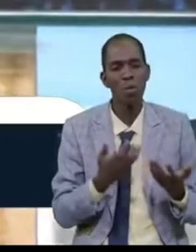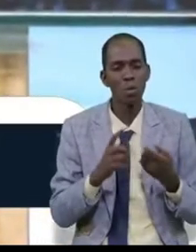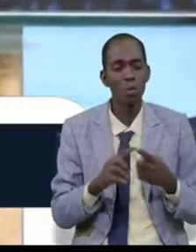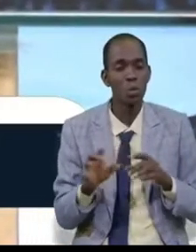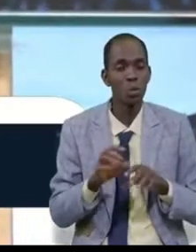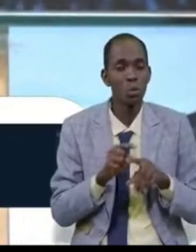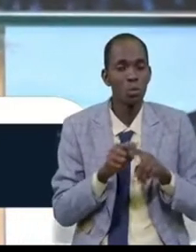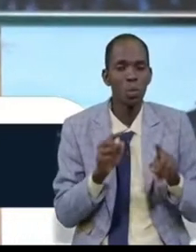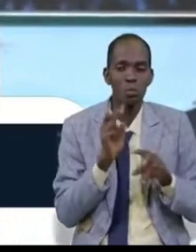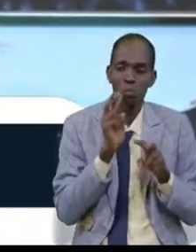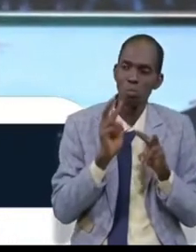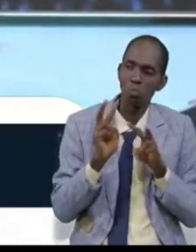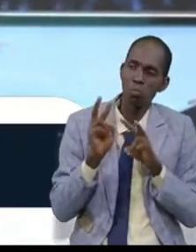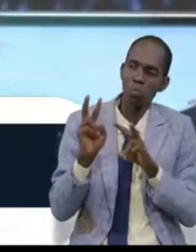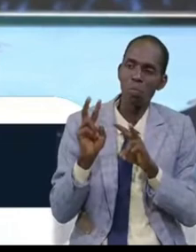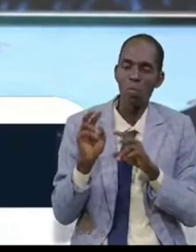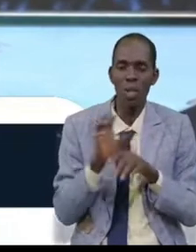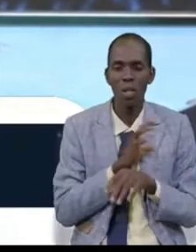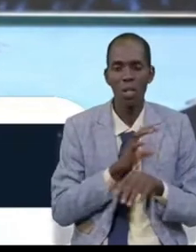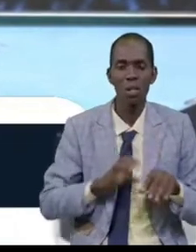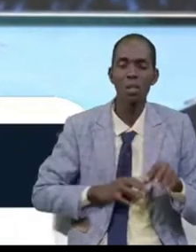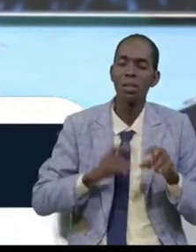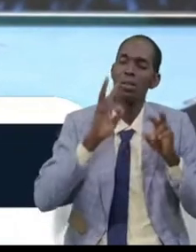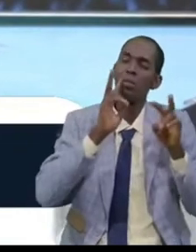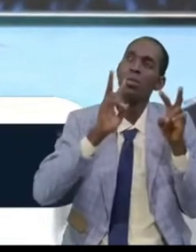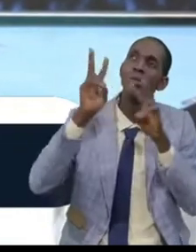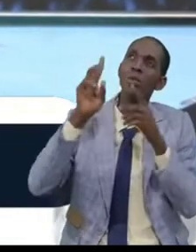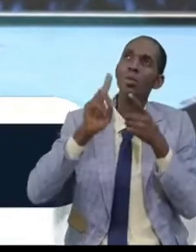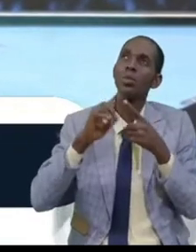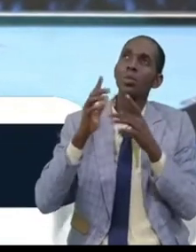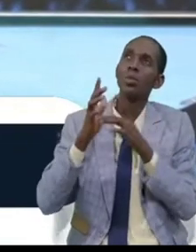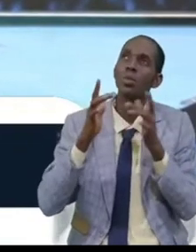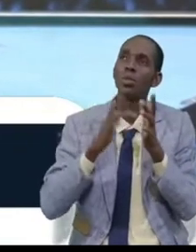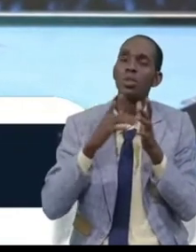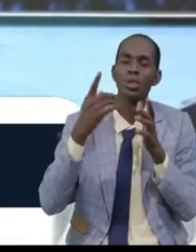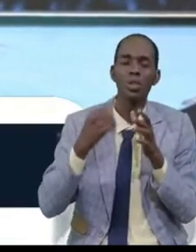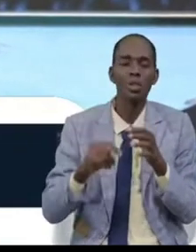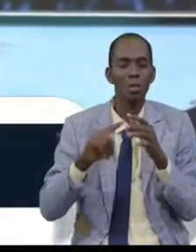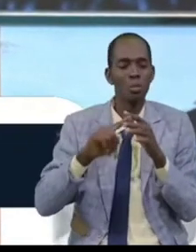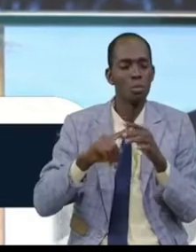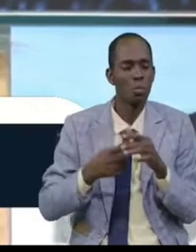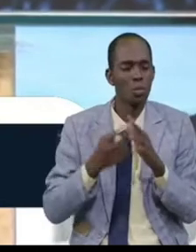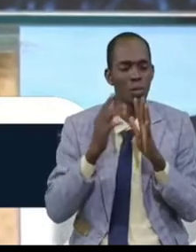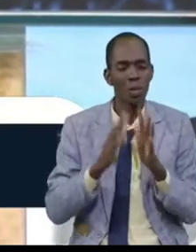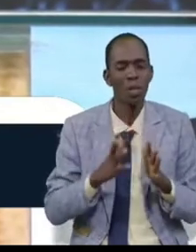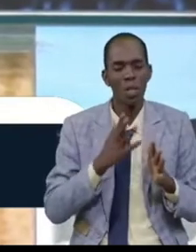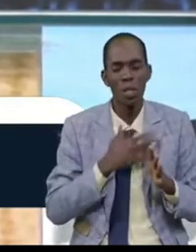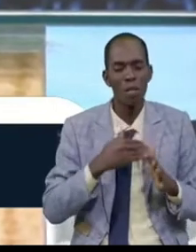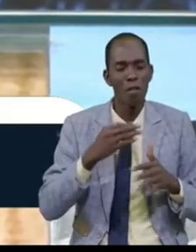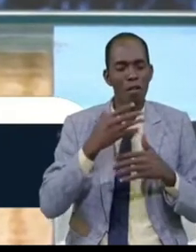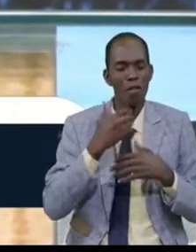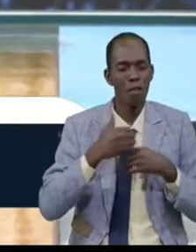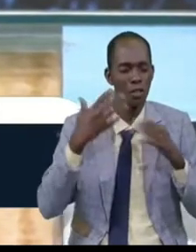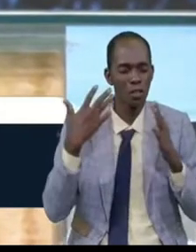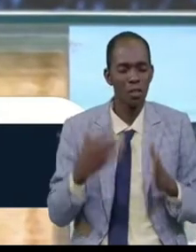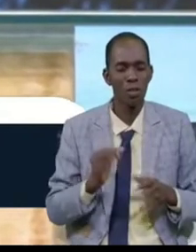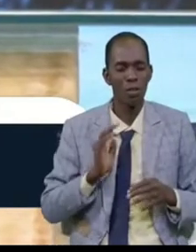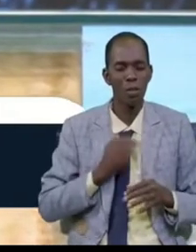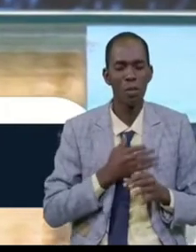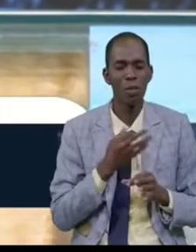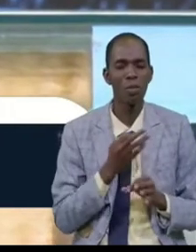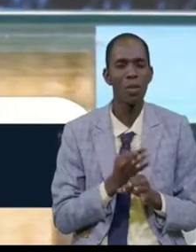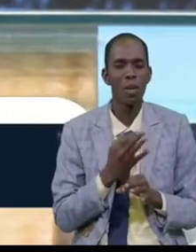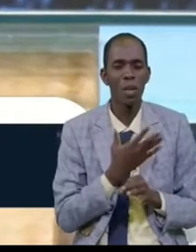at Christ, looking unto Jesus, the author and the finisher of our faith. And we're following